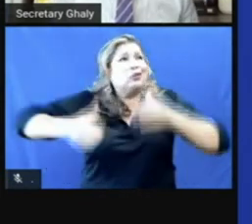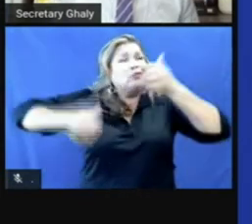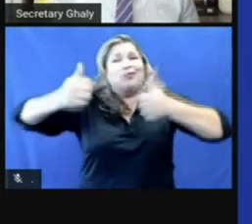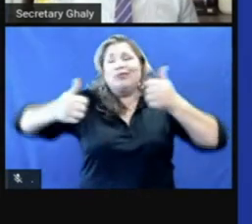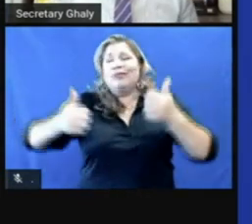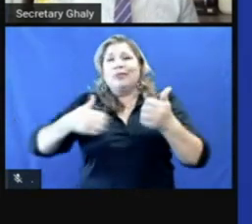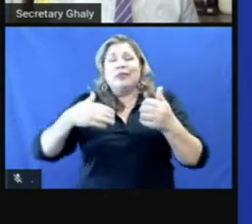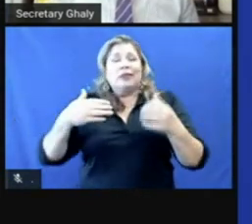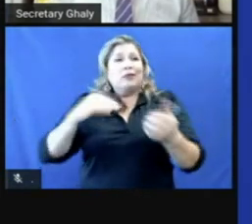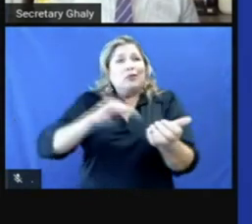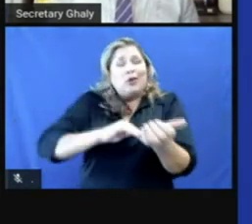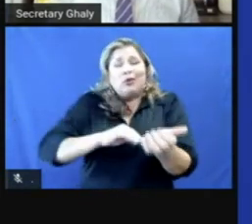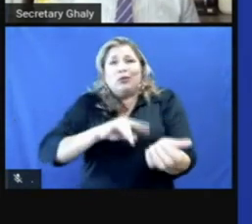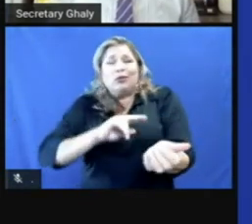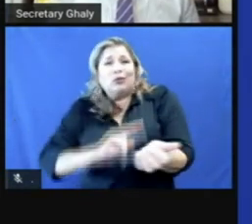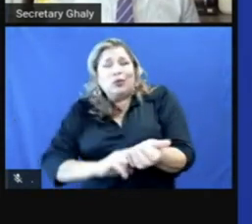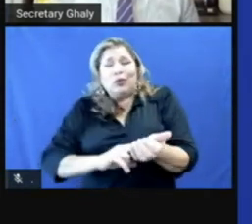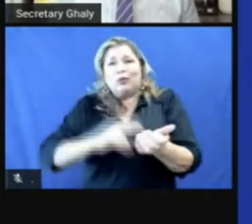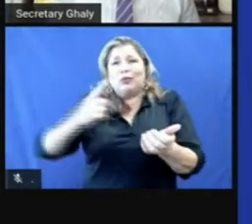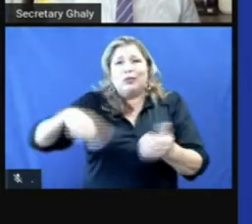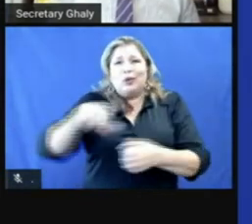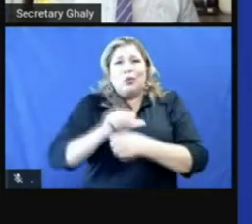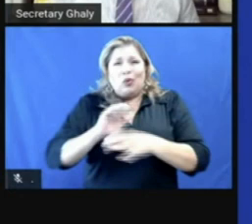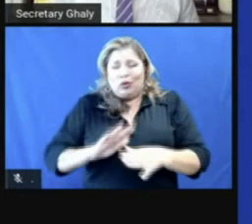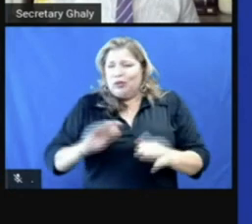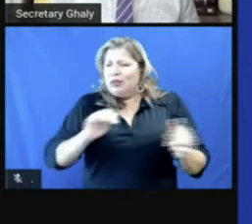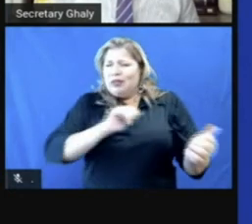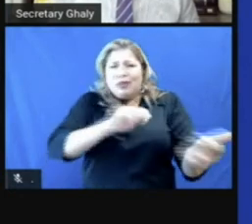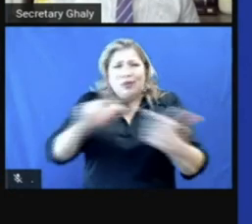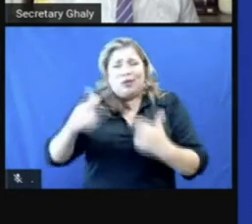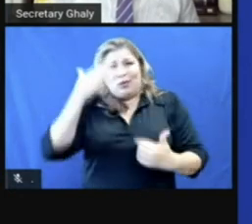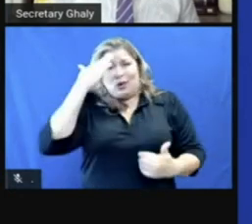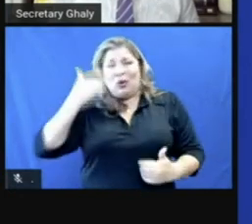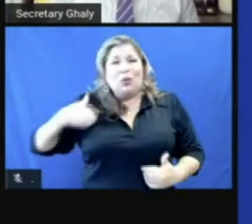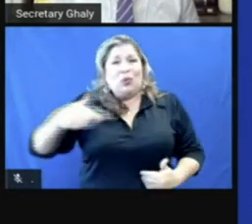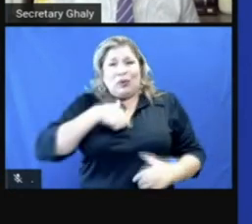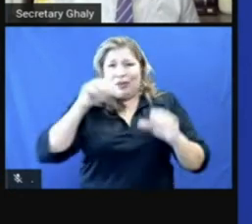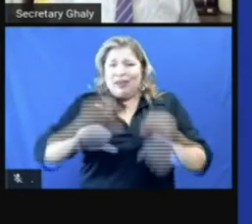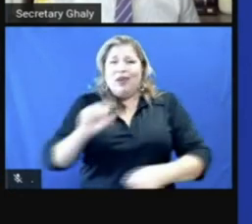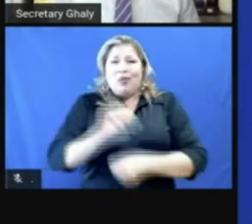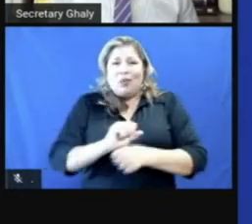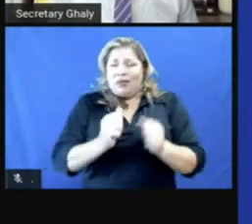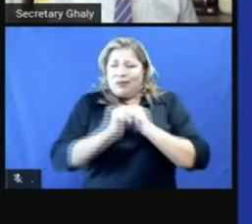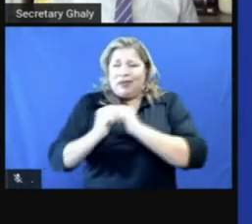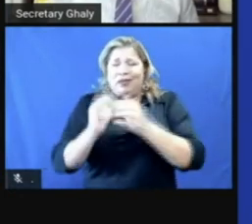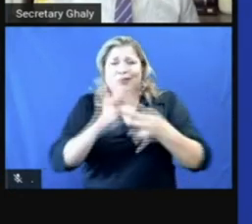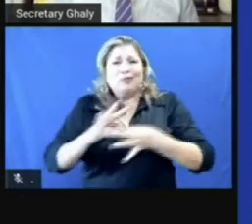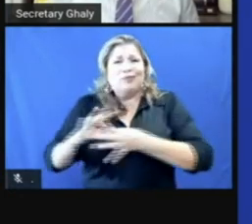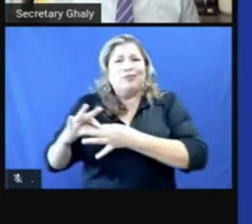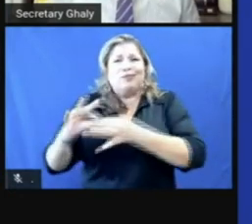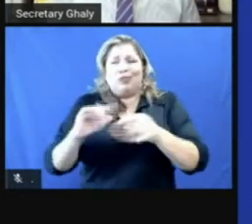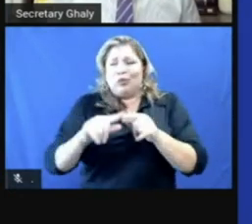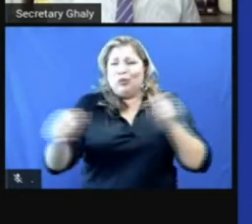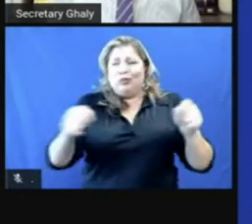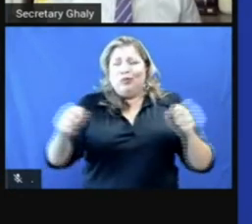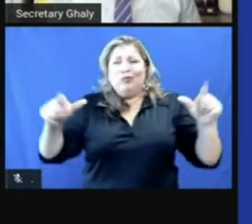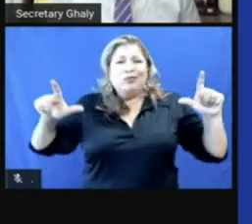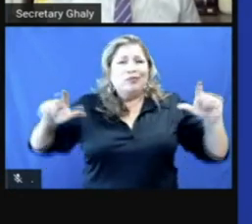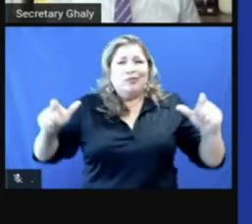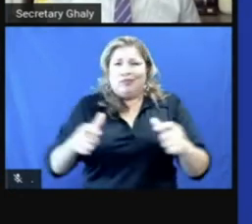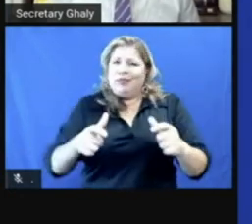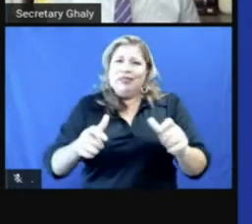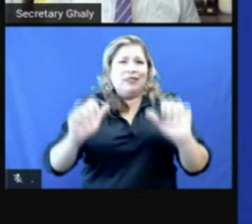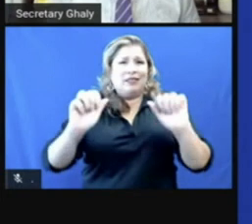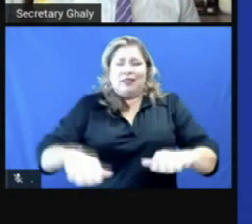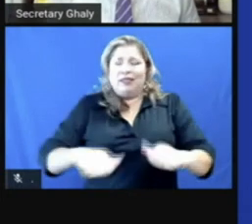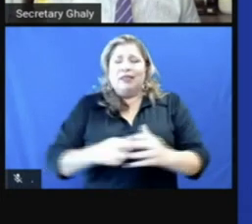across this entire state know that we can do this. And today's actions are an important step, but not the only step. And as the